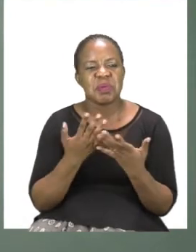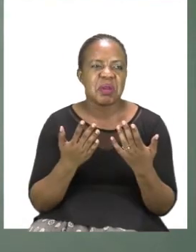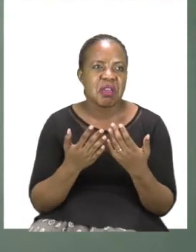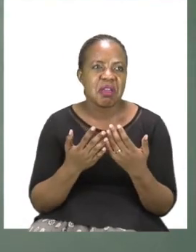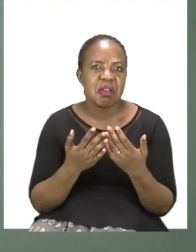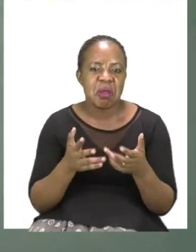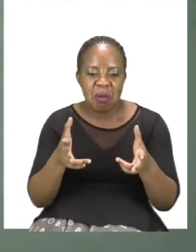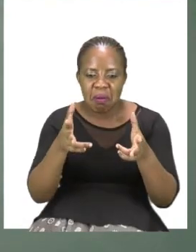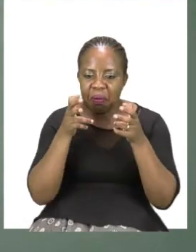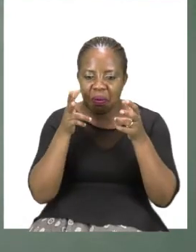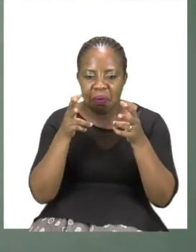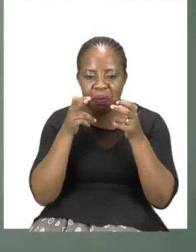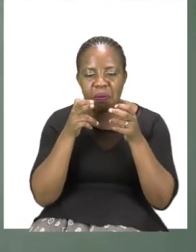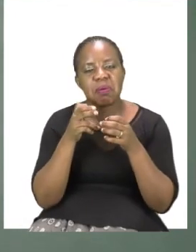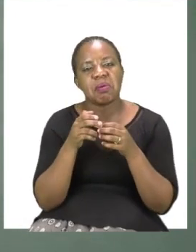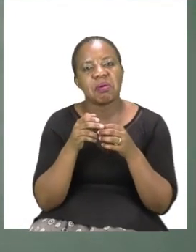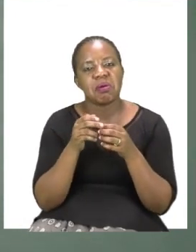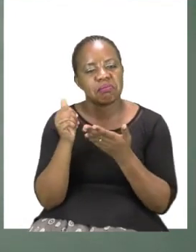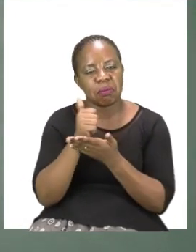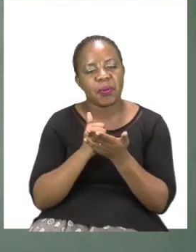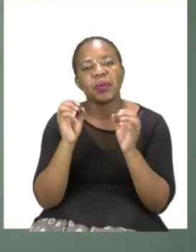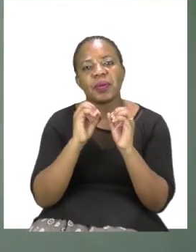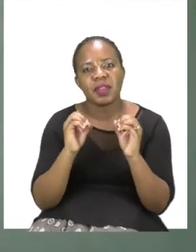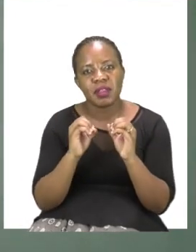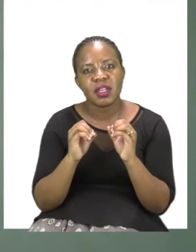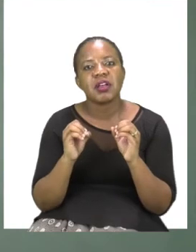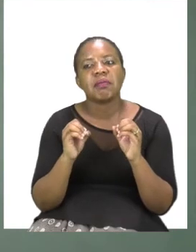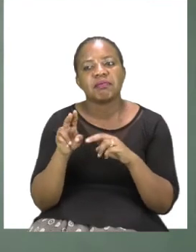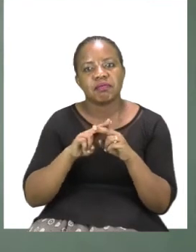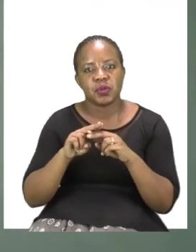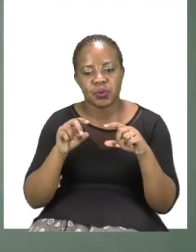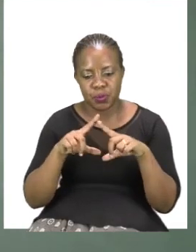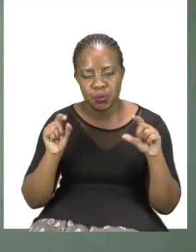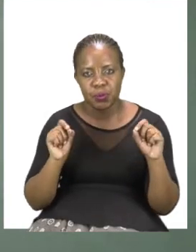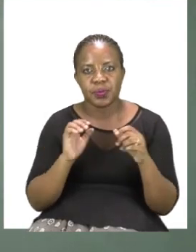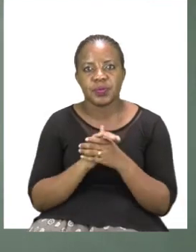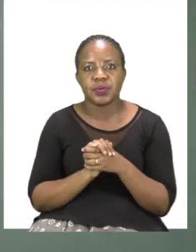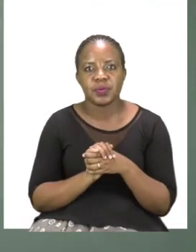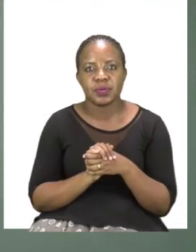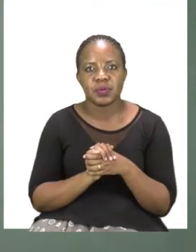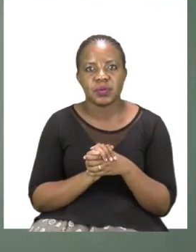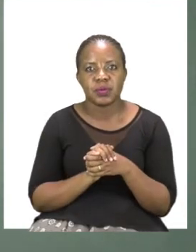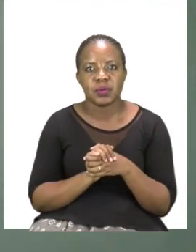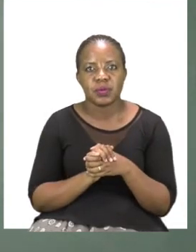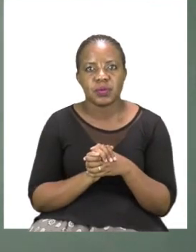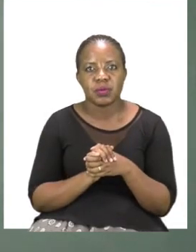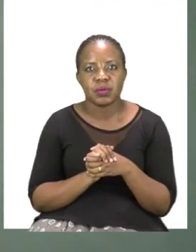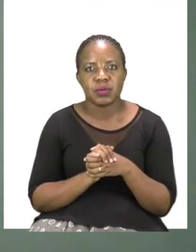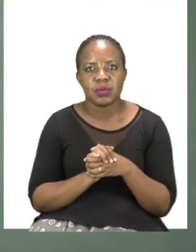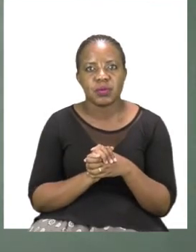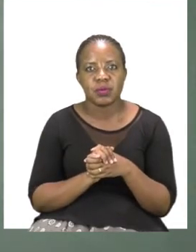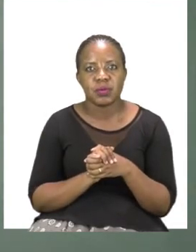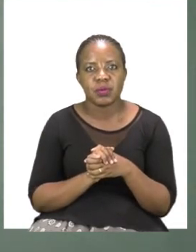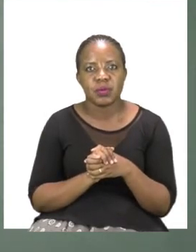going to give you the flashcards for this one. So we have the first one, the one that you're going to do,